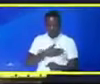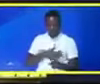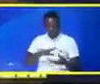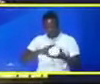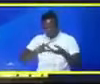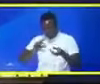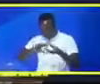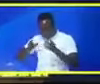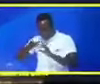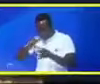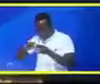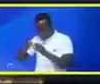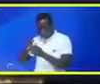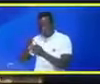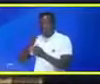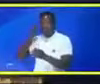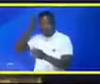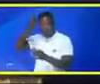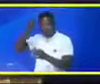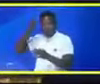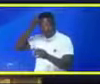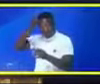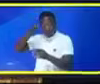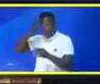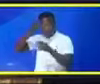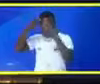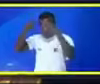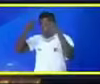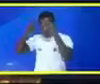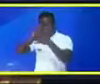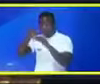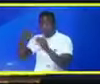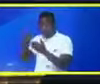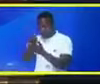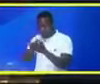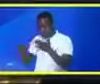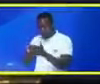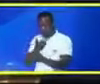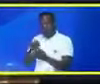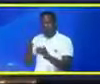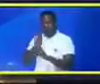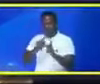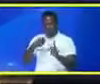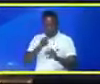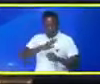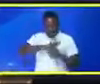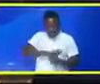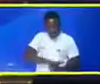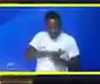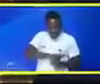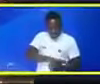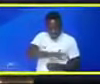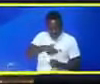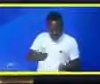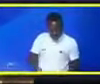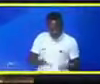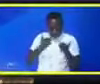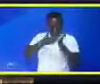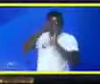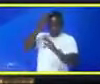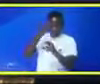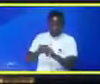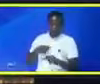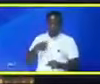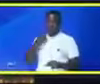stories of the destinies of men tonight. Lift those who have been downtrodden tonight. And we decree